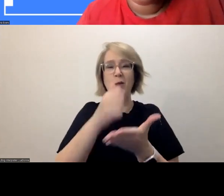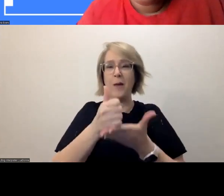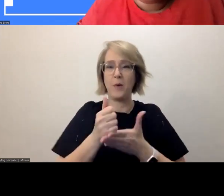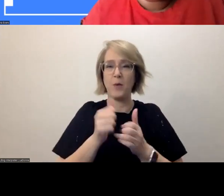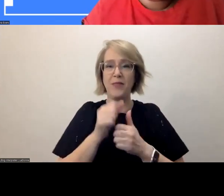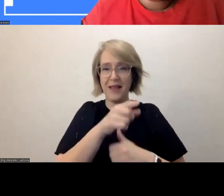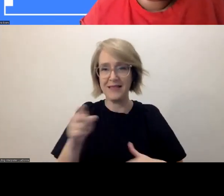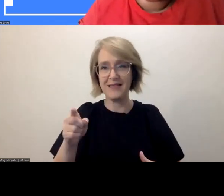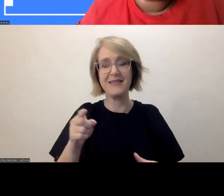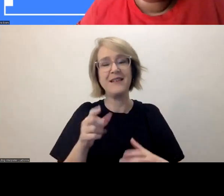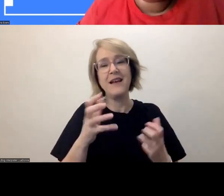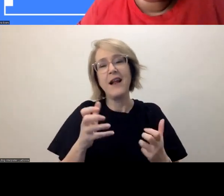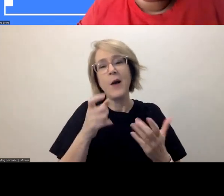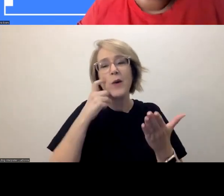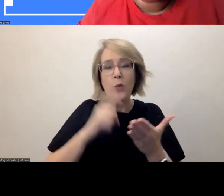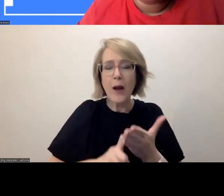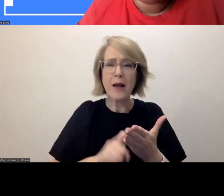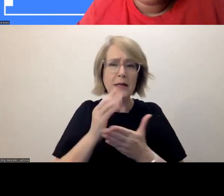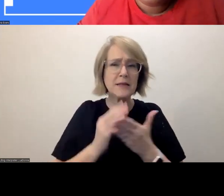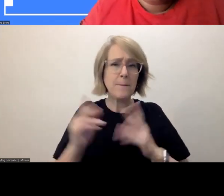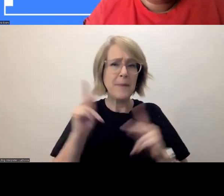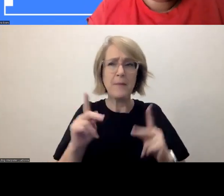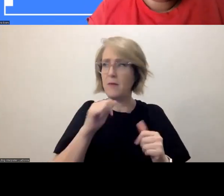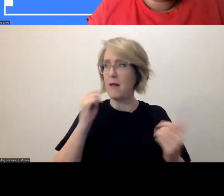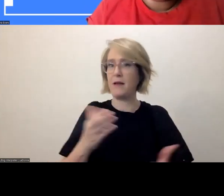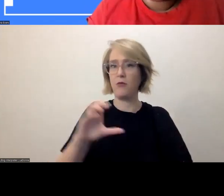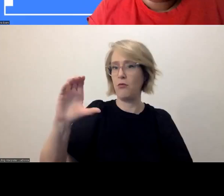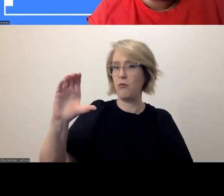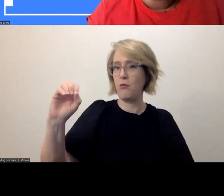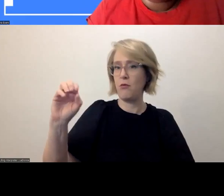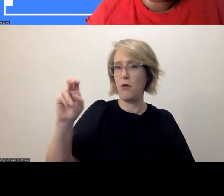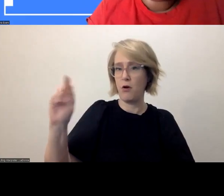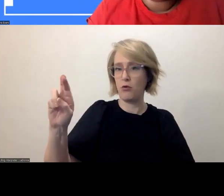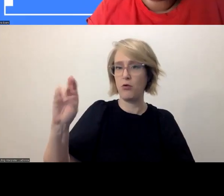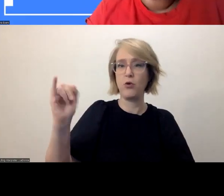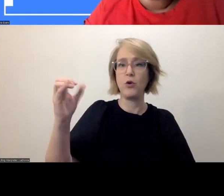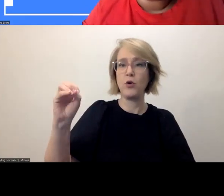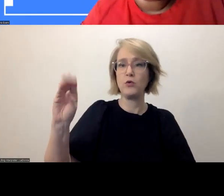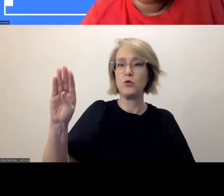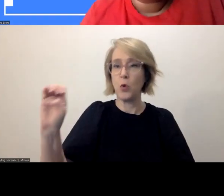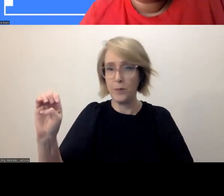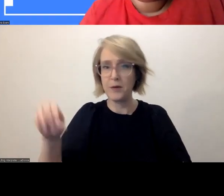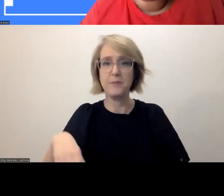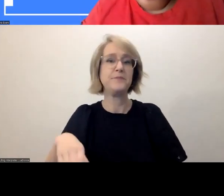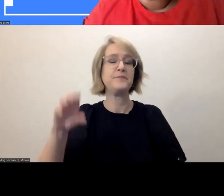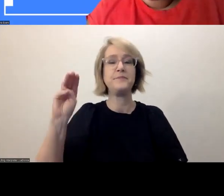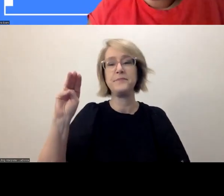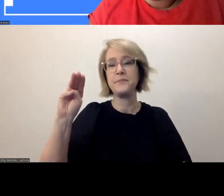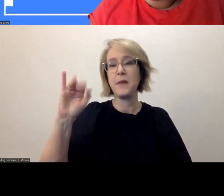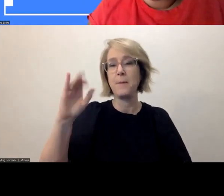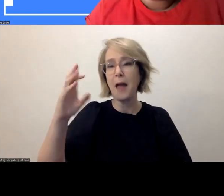shout out folks who maybe aren't here, but Hunter Job was very helpful in pushing this. Michael